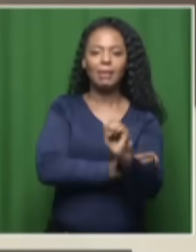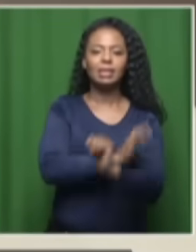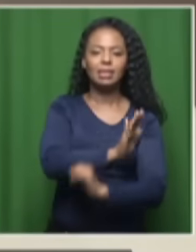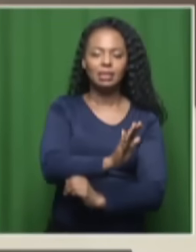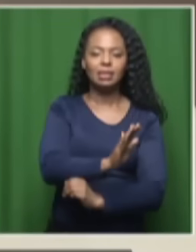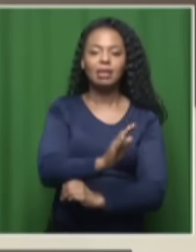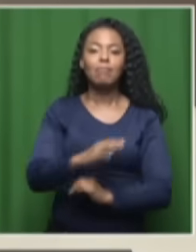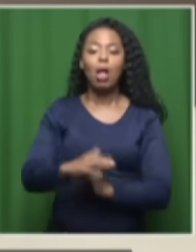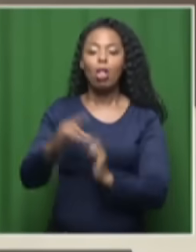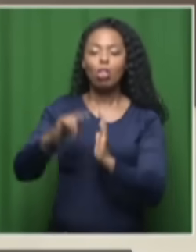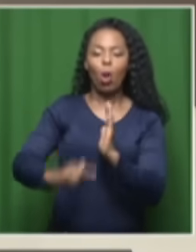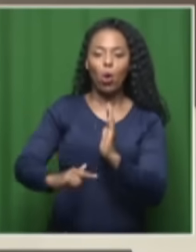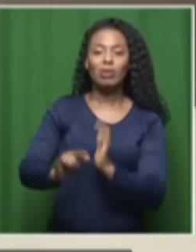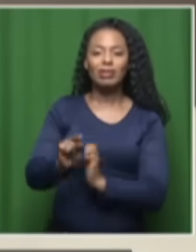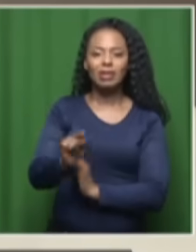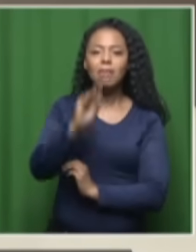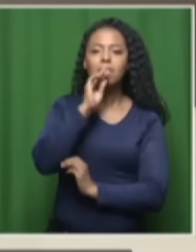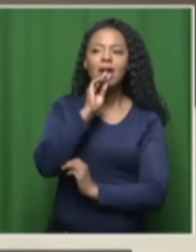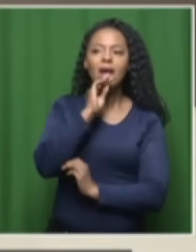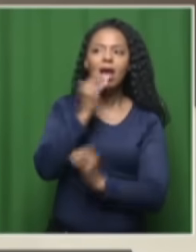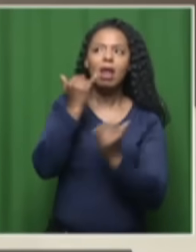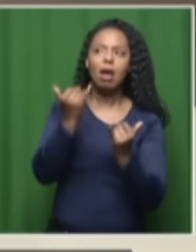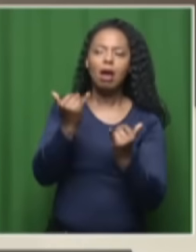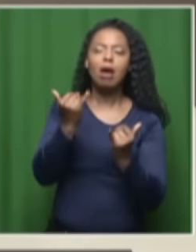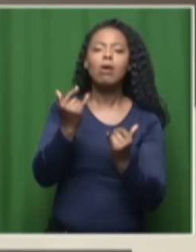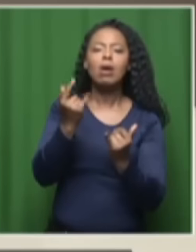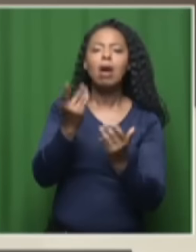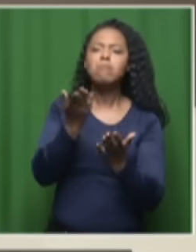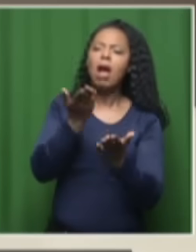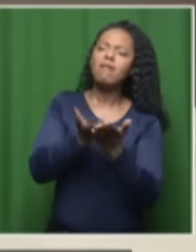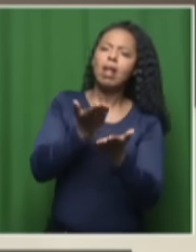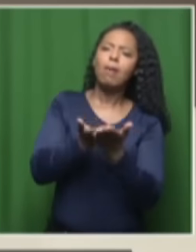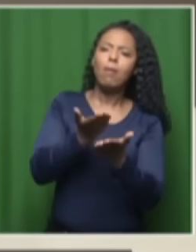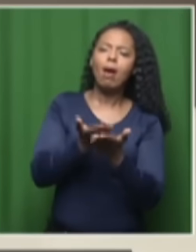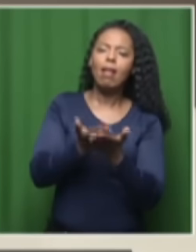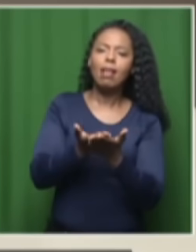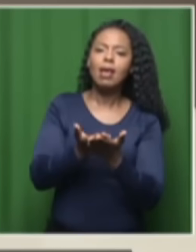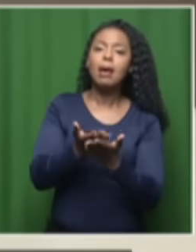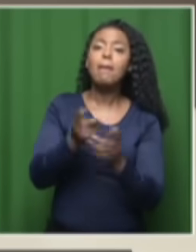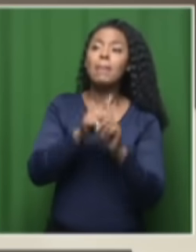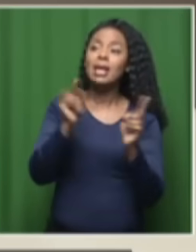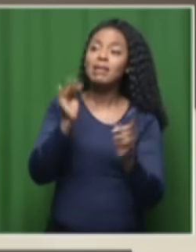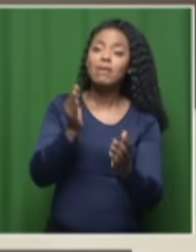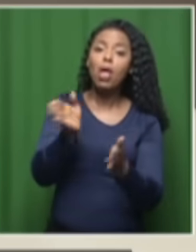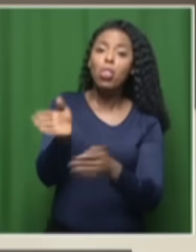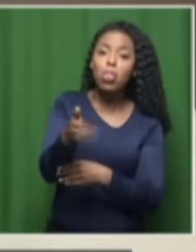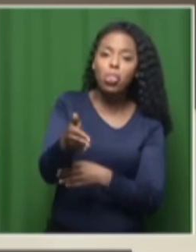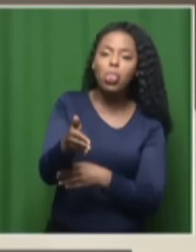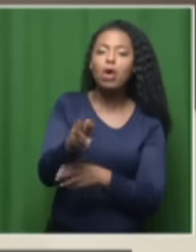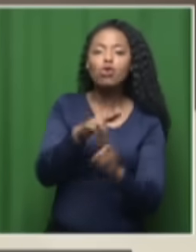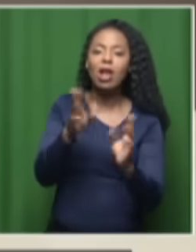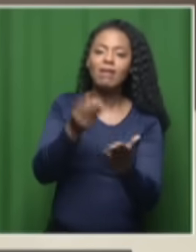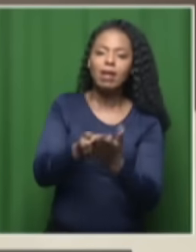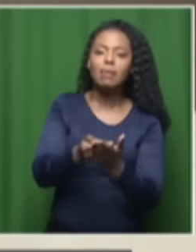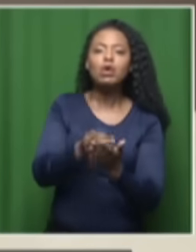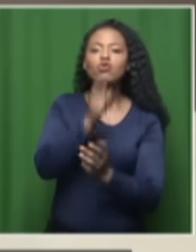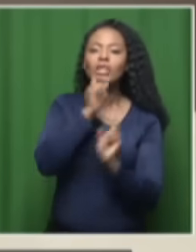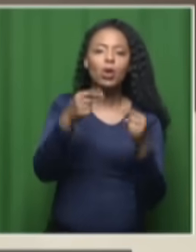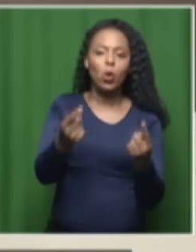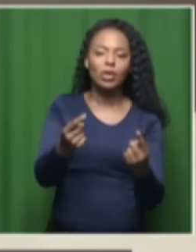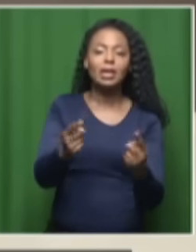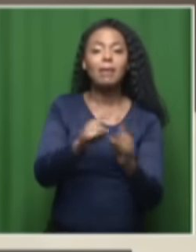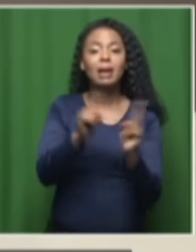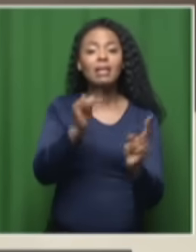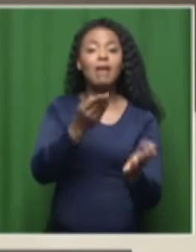load factor is always a little bit lower than the availability. You can't use it if it's not available, but just because it's available doesn't mean